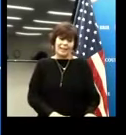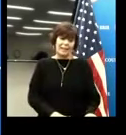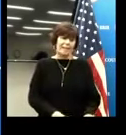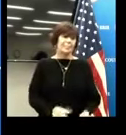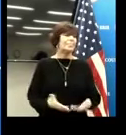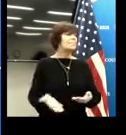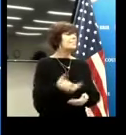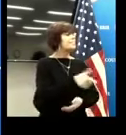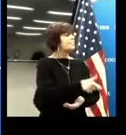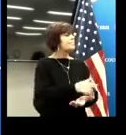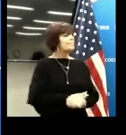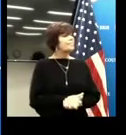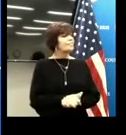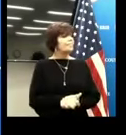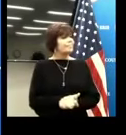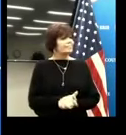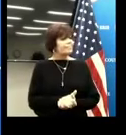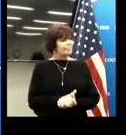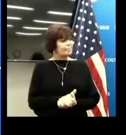WBFO, Mike Desmond.